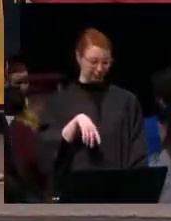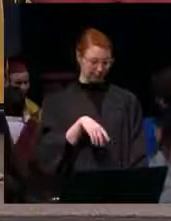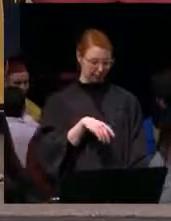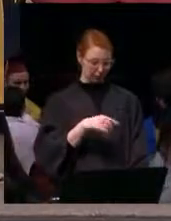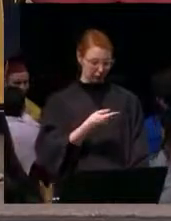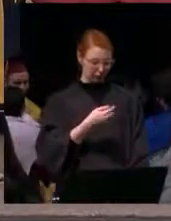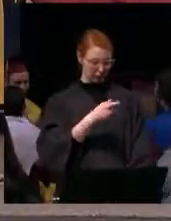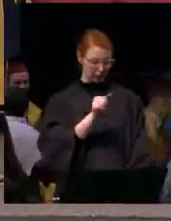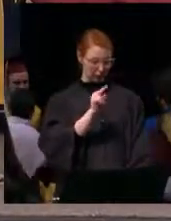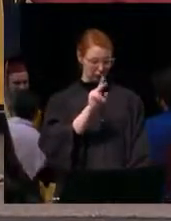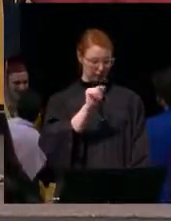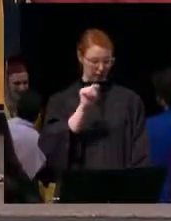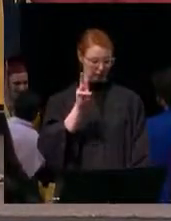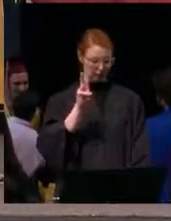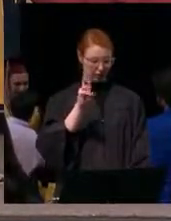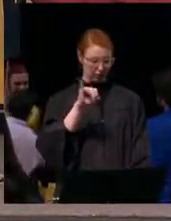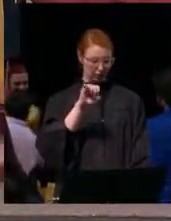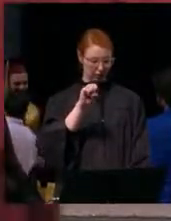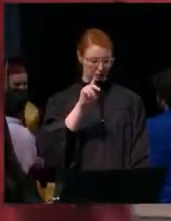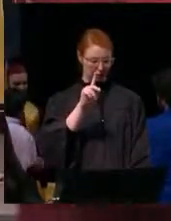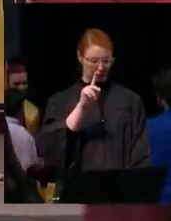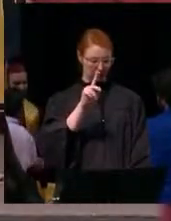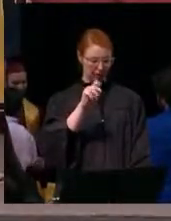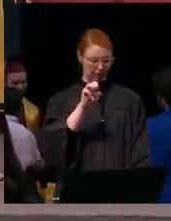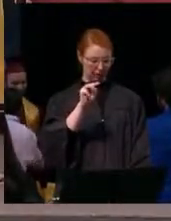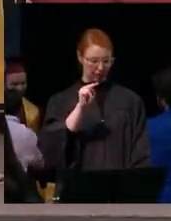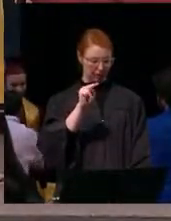Grant Wimkin.